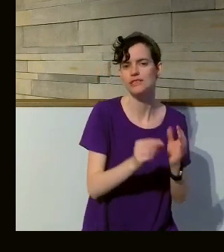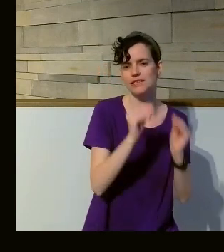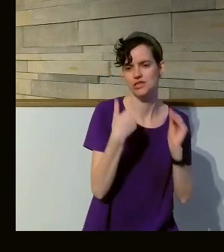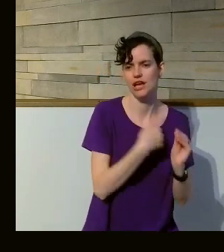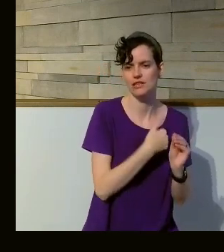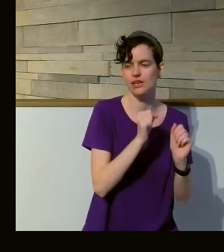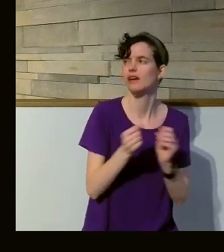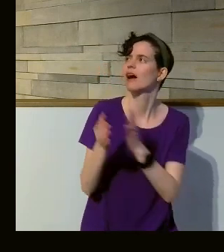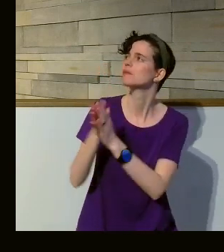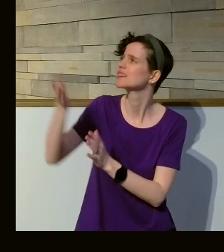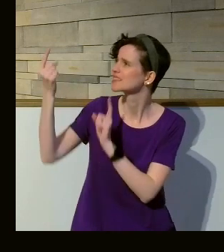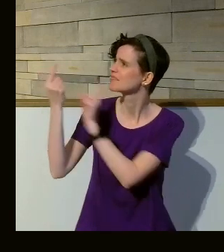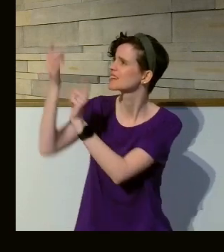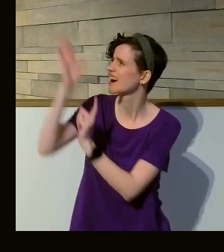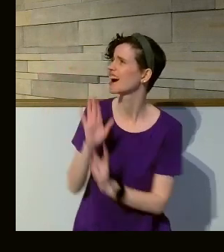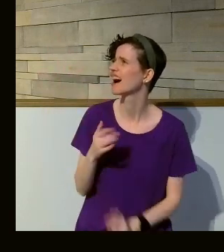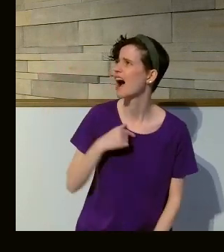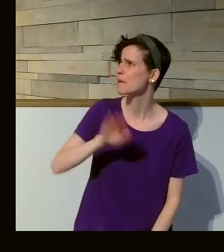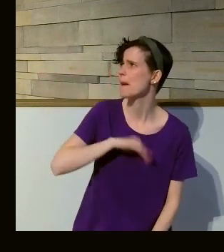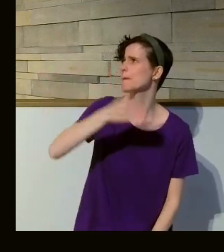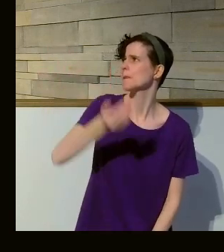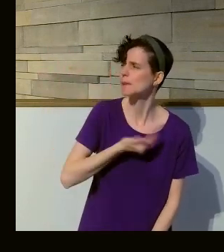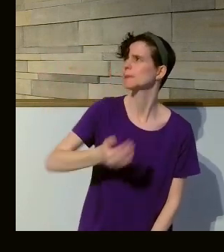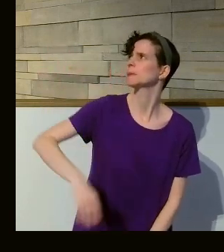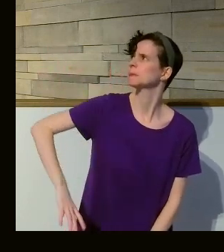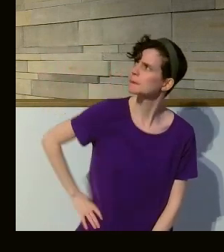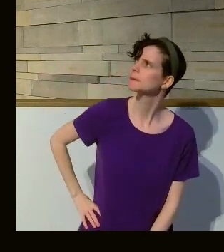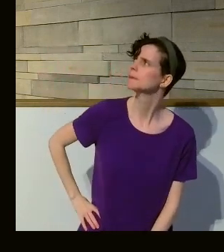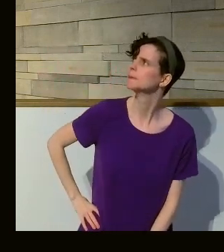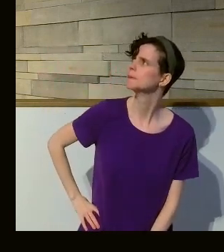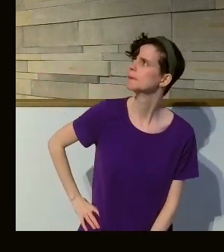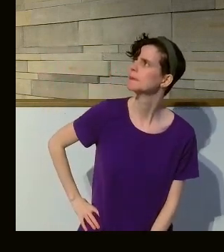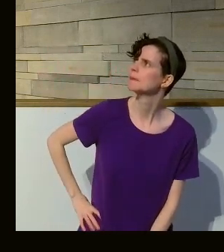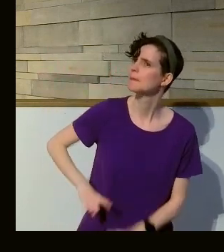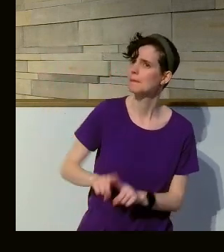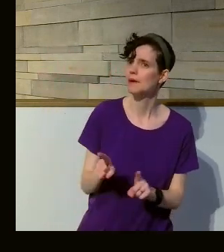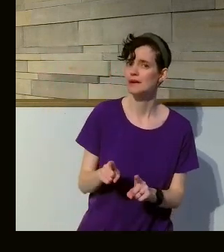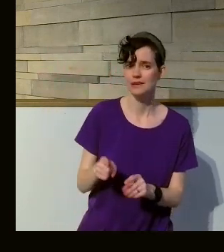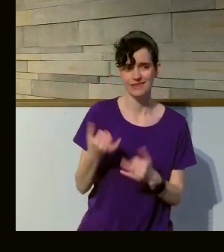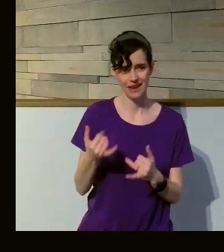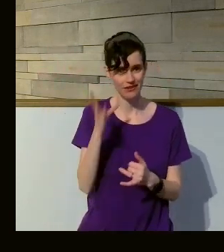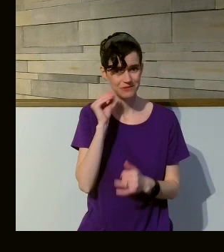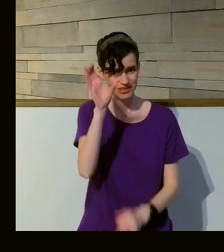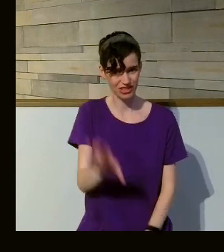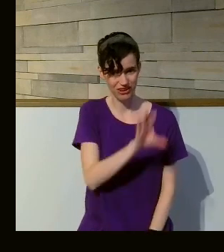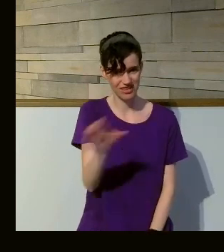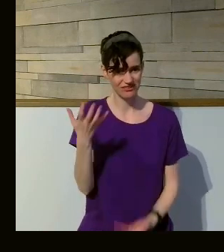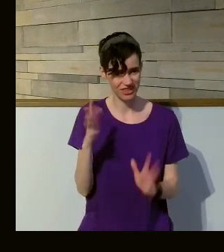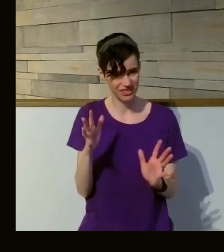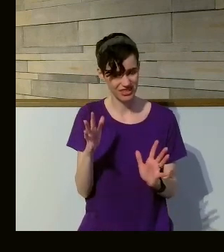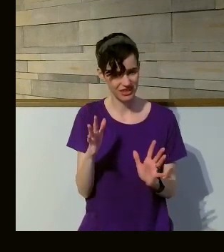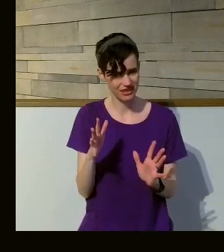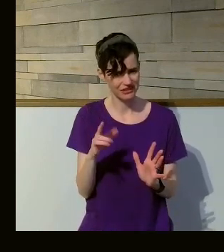you can come to God and say, Lord, I am upset. But on this side of the cross, we don't get to